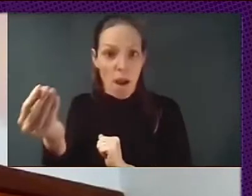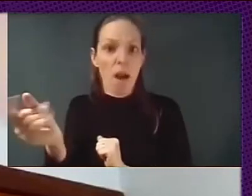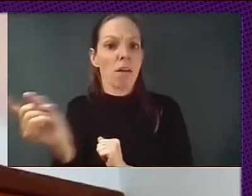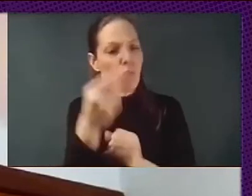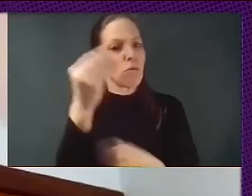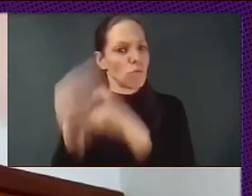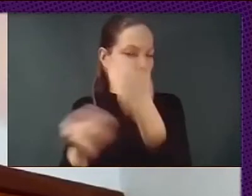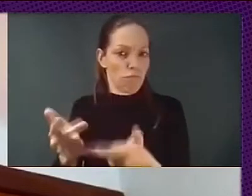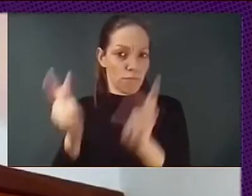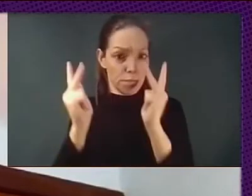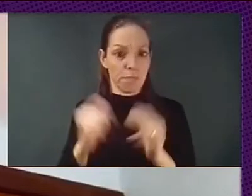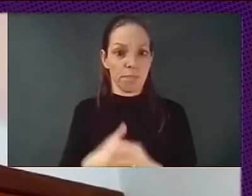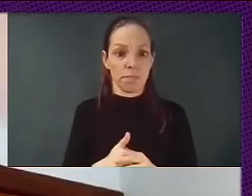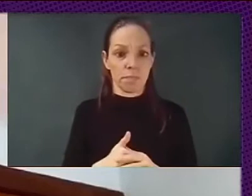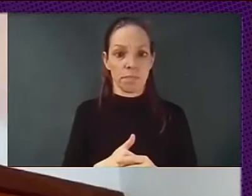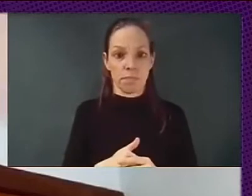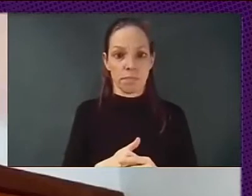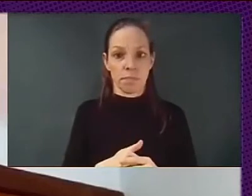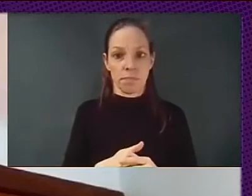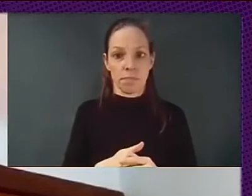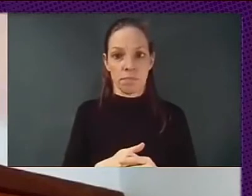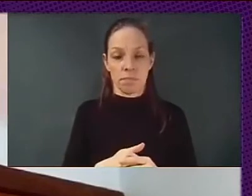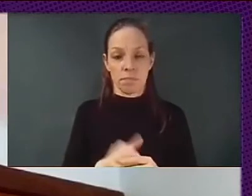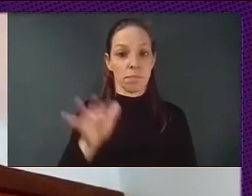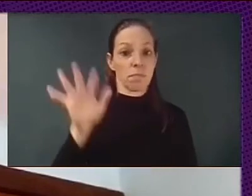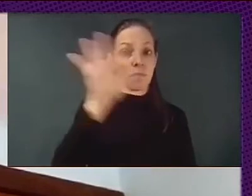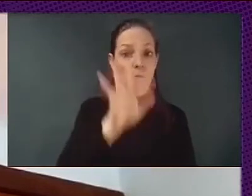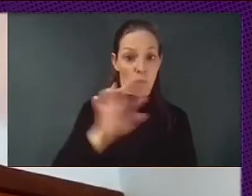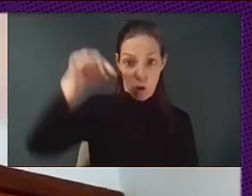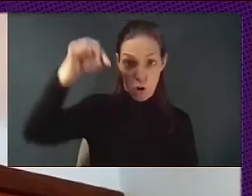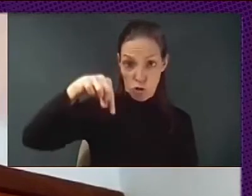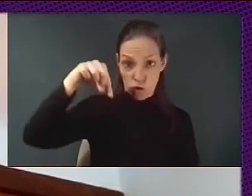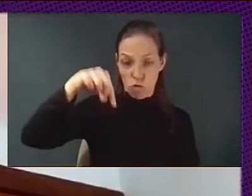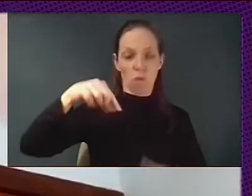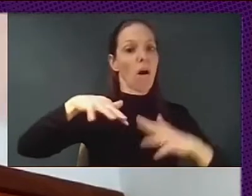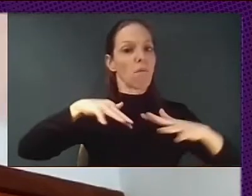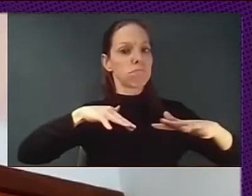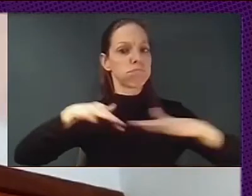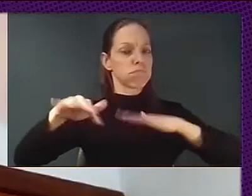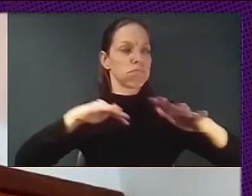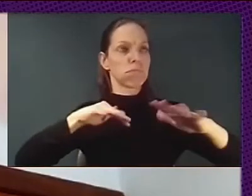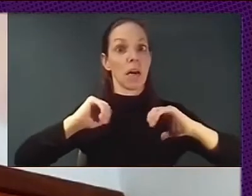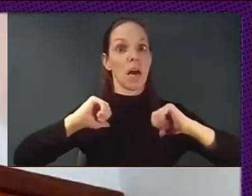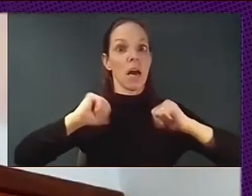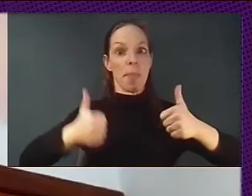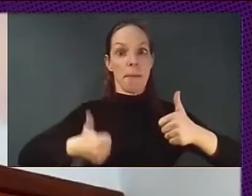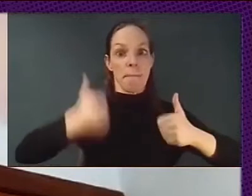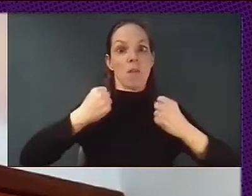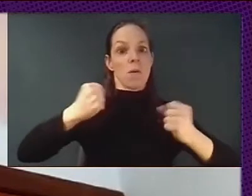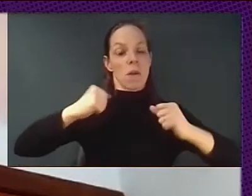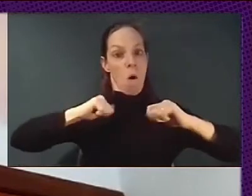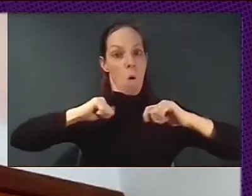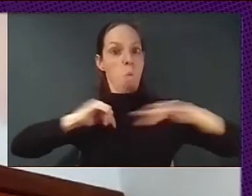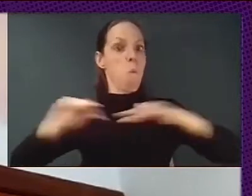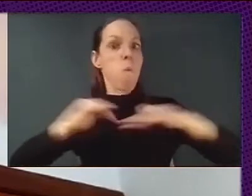we can look back at the free software movement, we could say maybe they didn't pay enough attention to the social and political dimension of the situation,